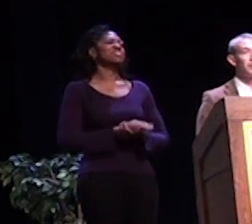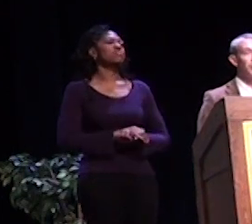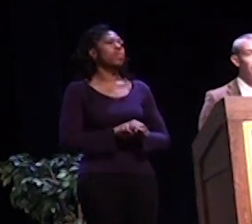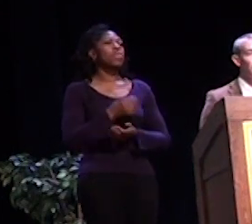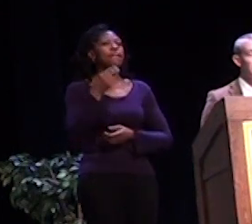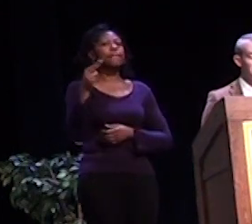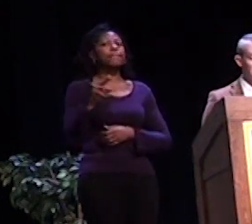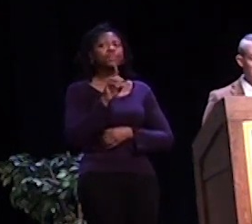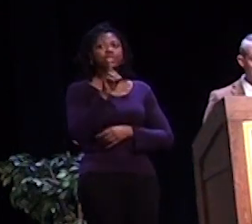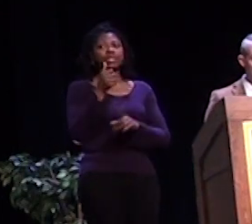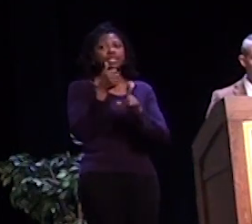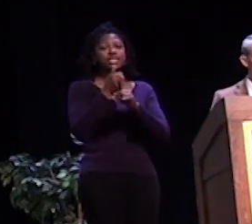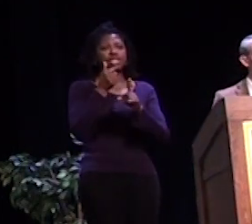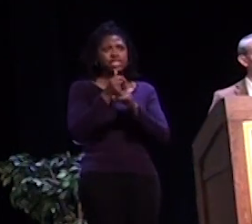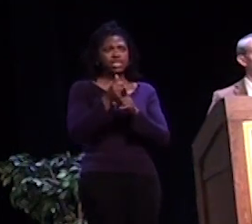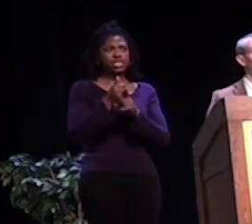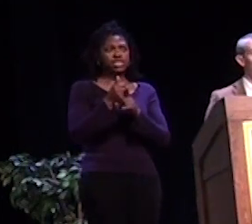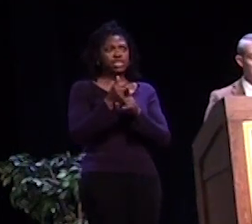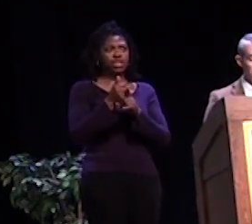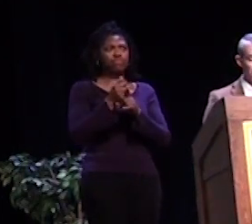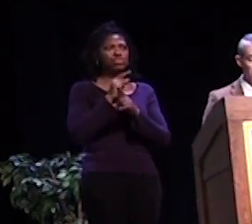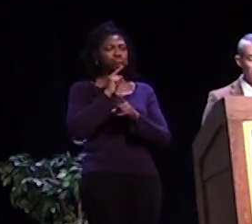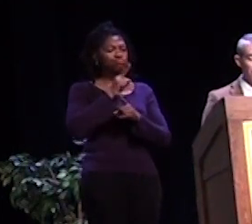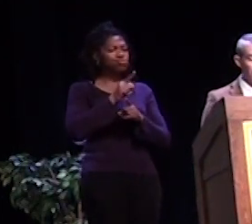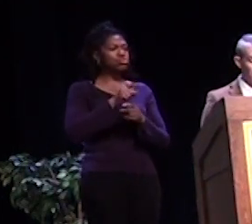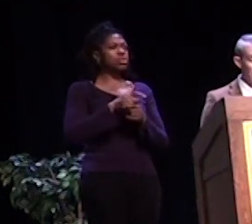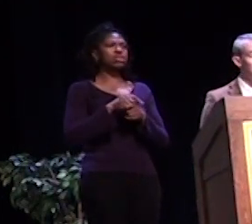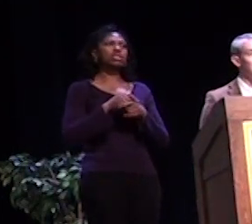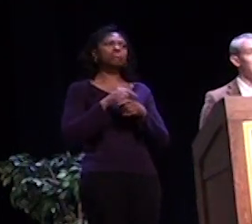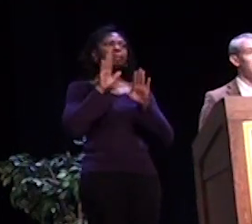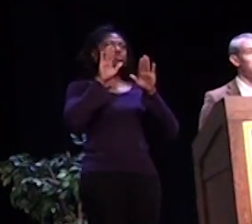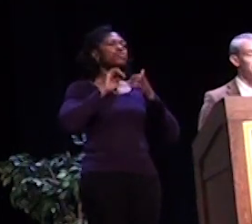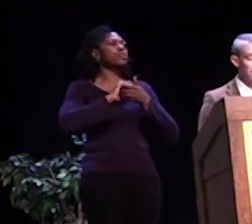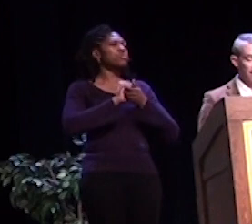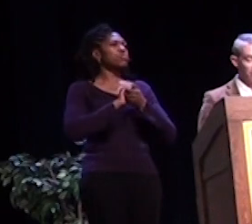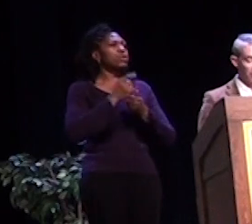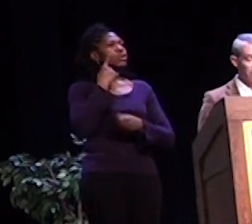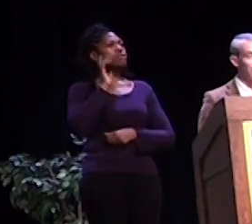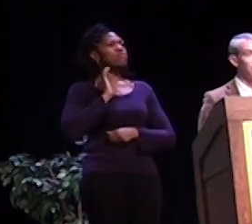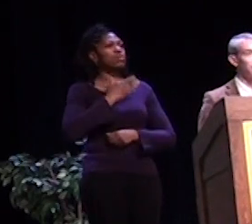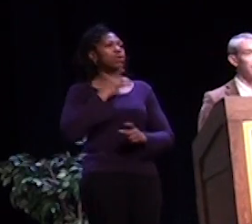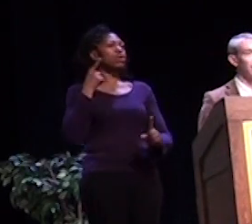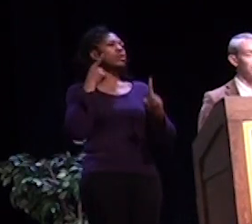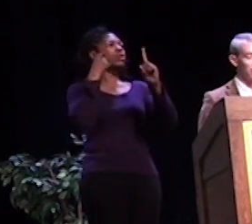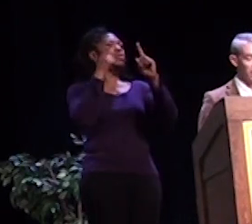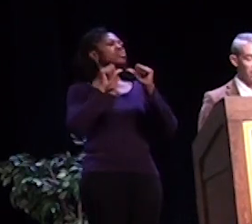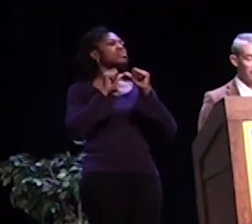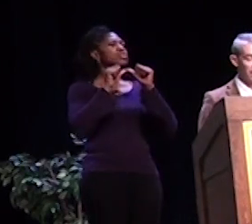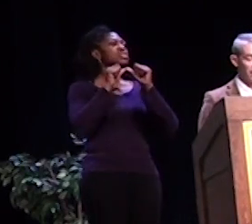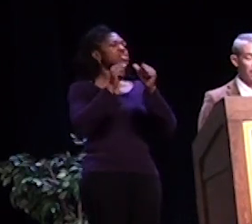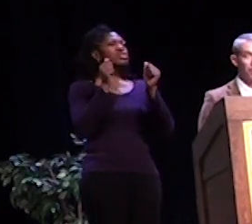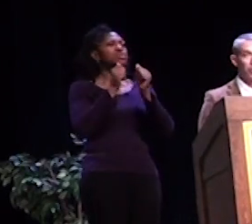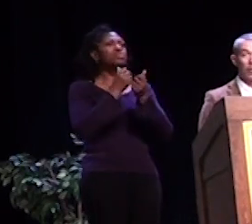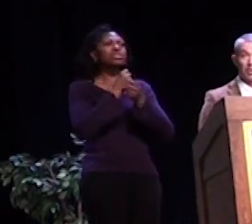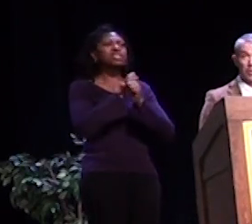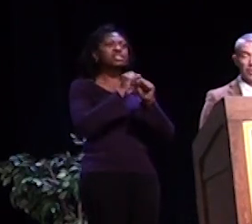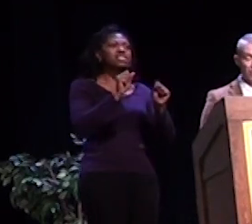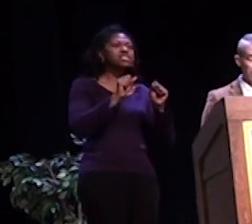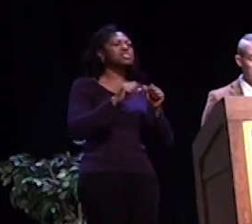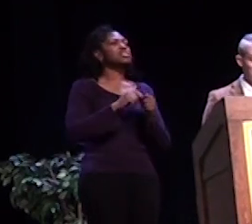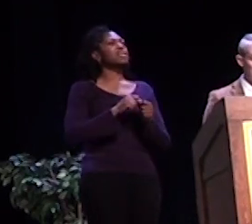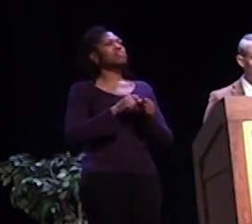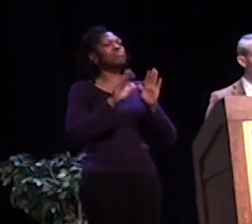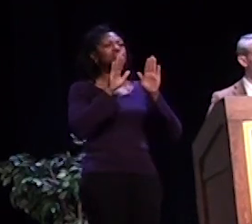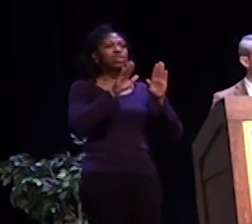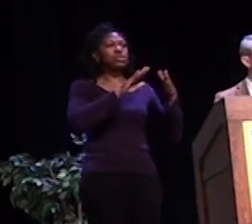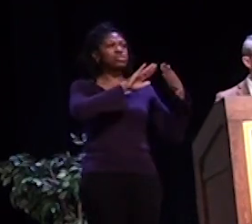HUD, as you know, has been a key partner in our mission to create thriving and sustainable neighborhoods in San Antonio.